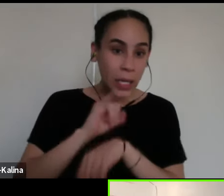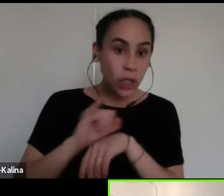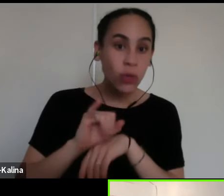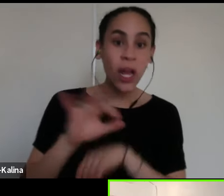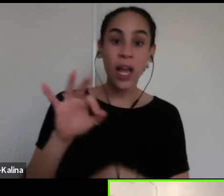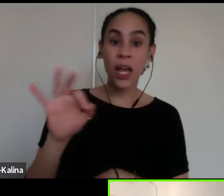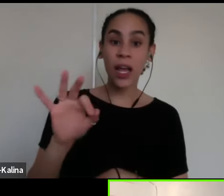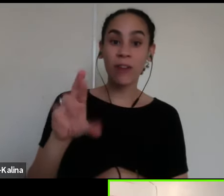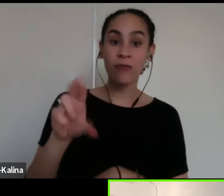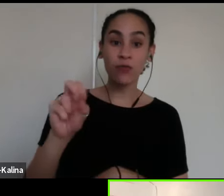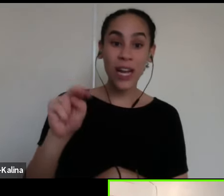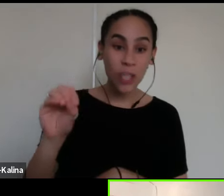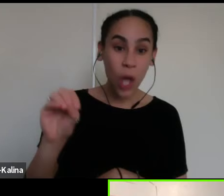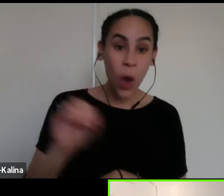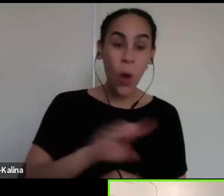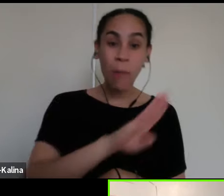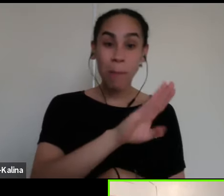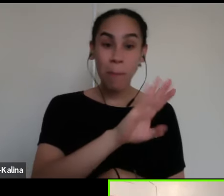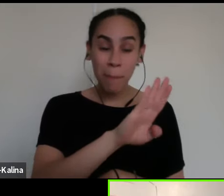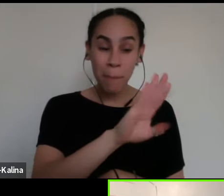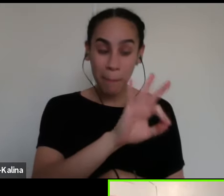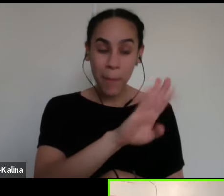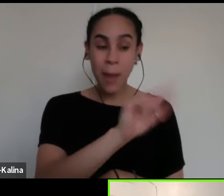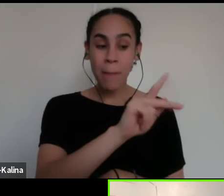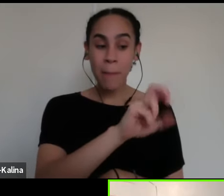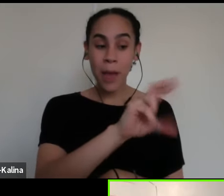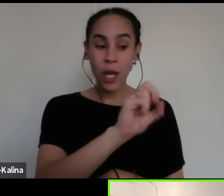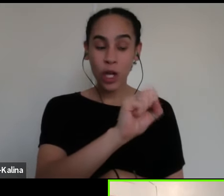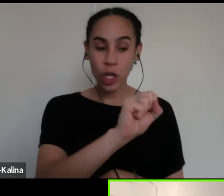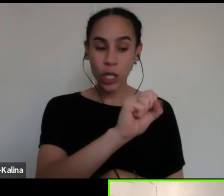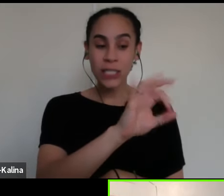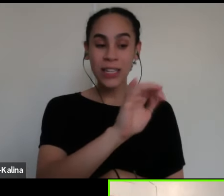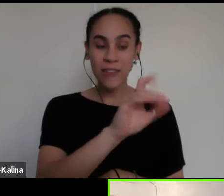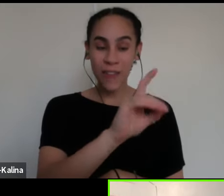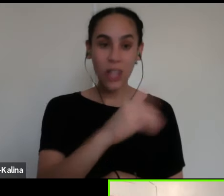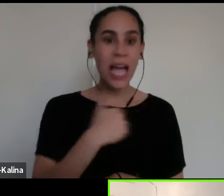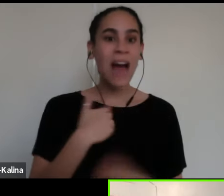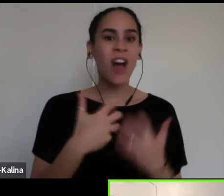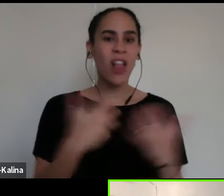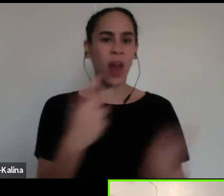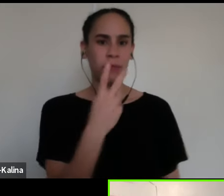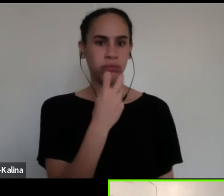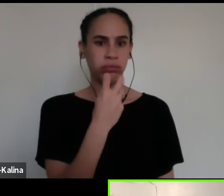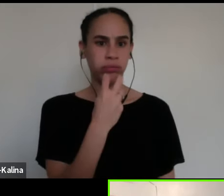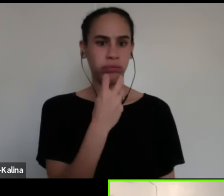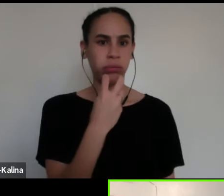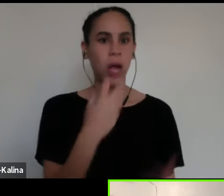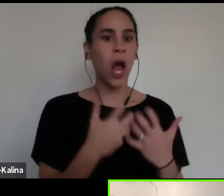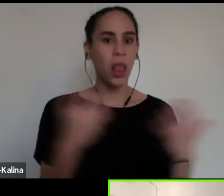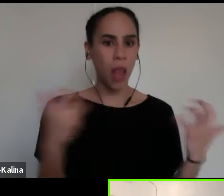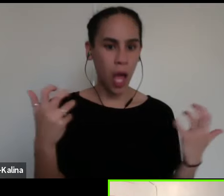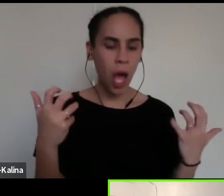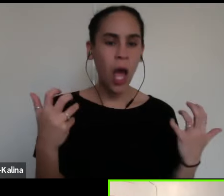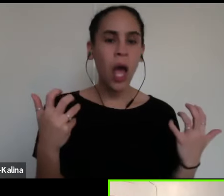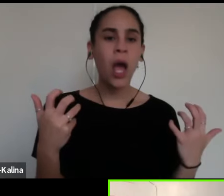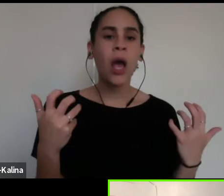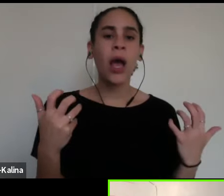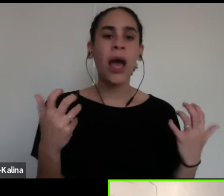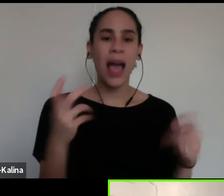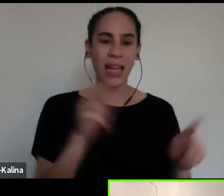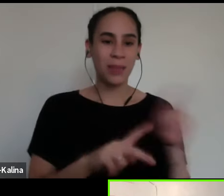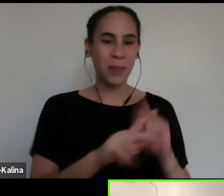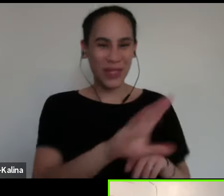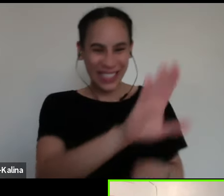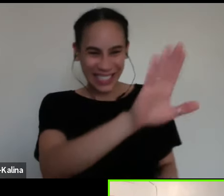like Bakersfield. You get a lot of disbelief. You get a lot of disbelief, and folks sort of patting you on the head and